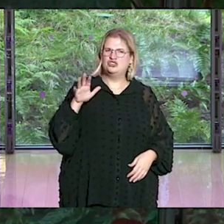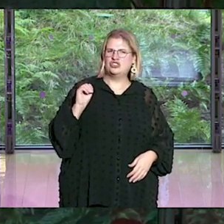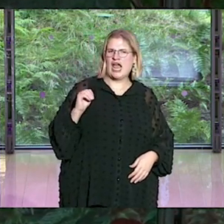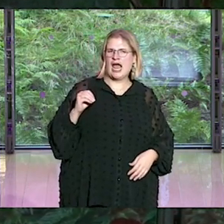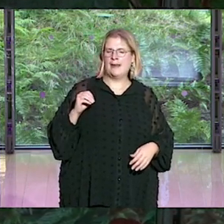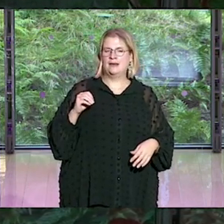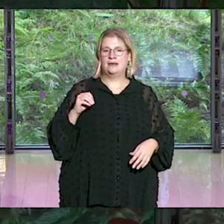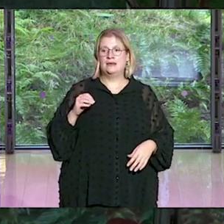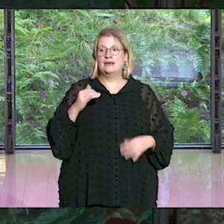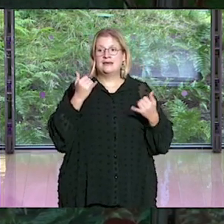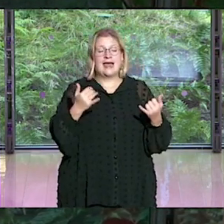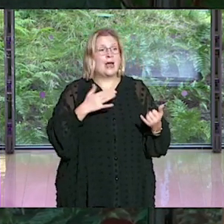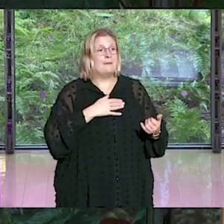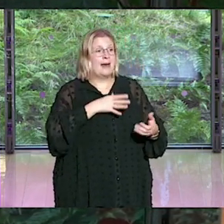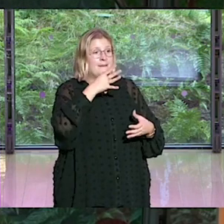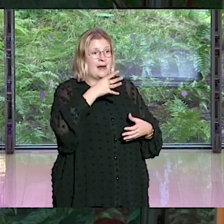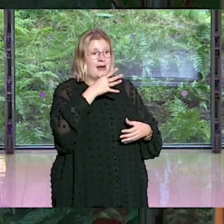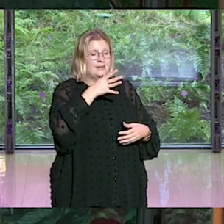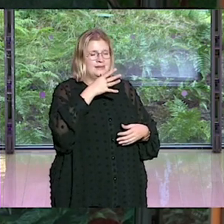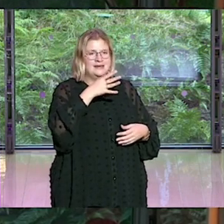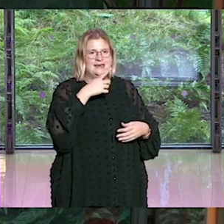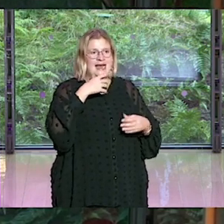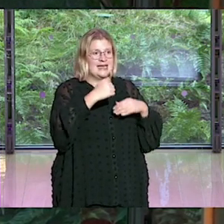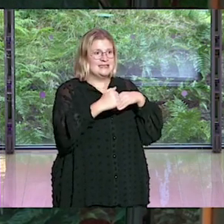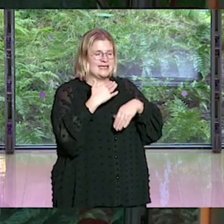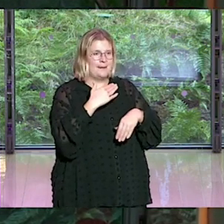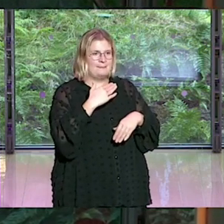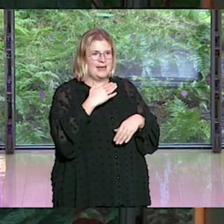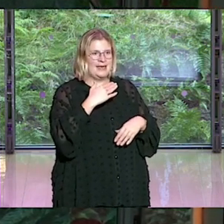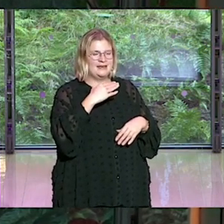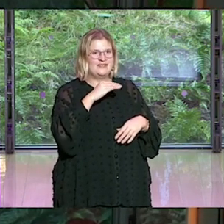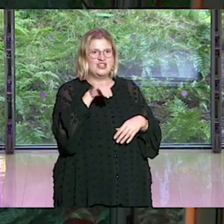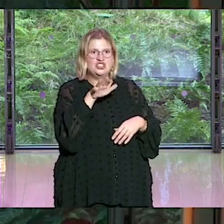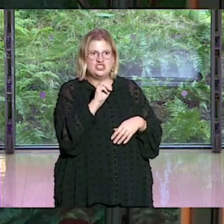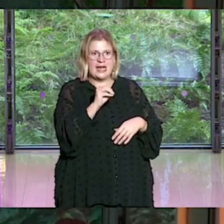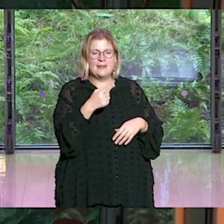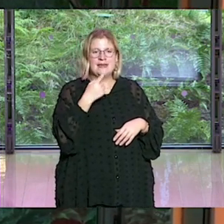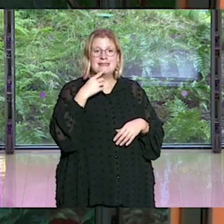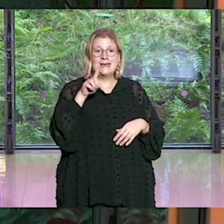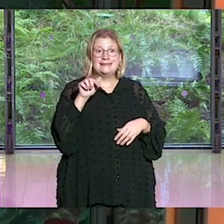has sent me preserves that say data visualization on them,